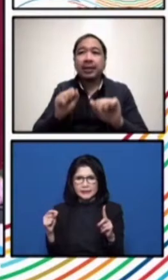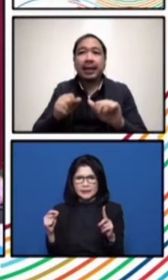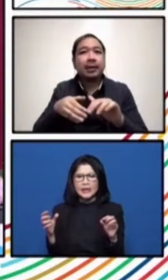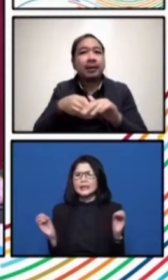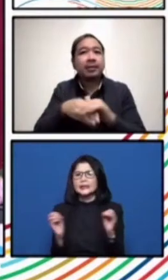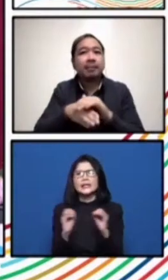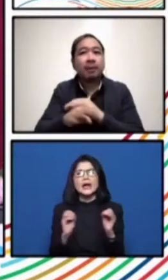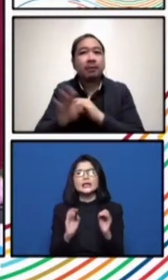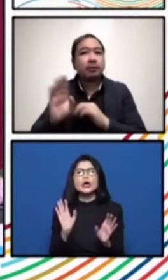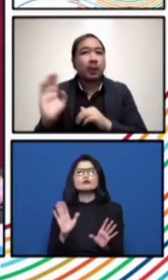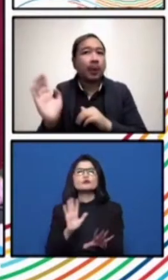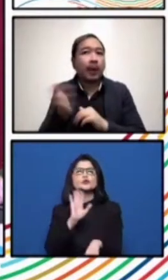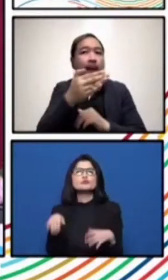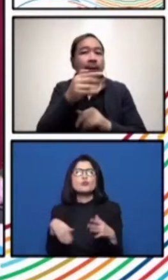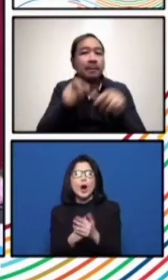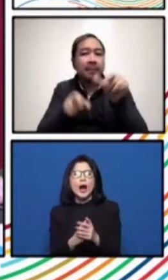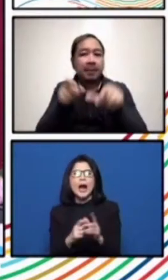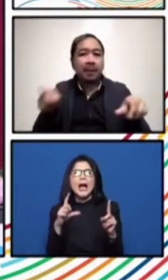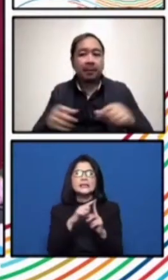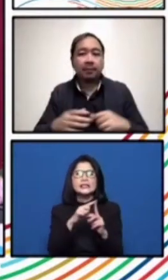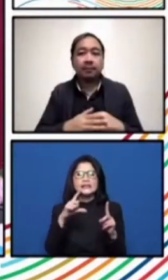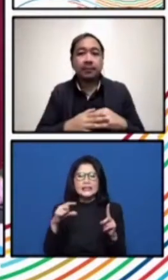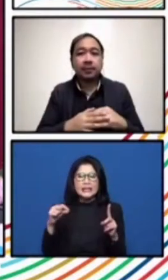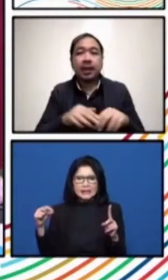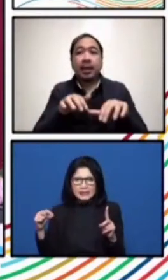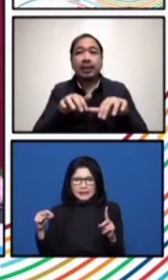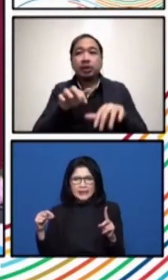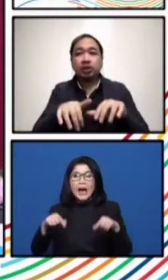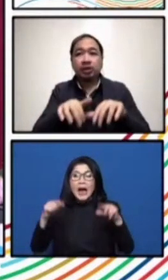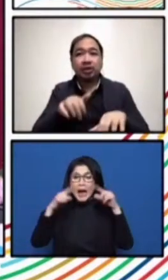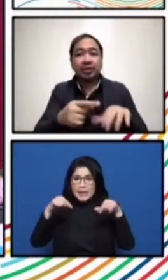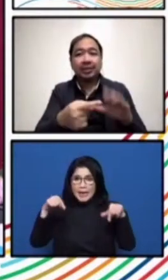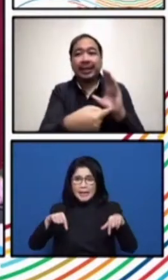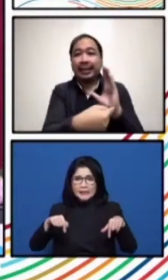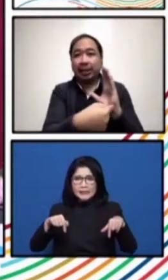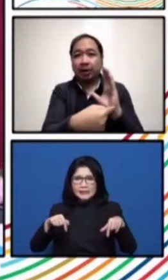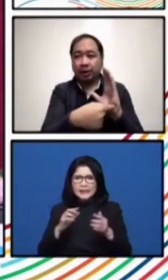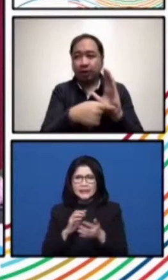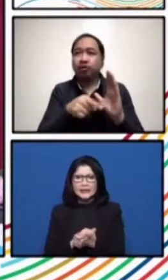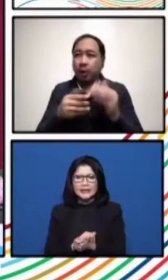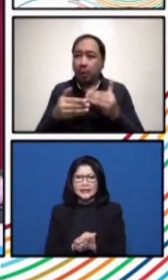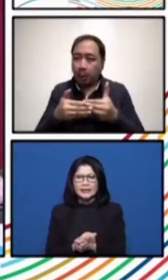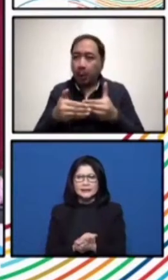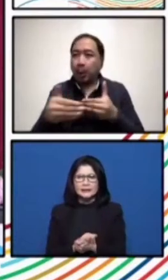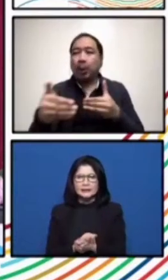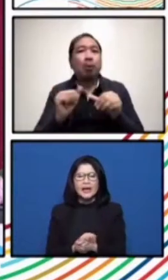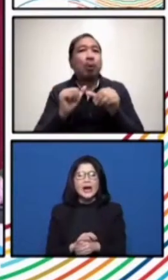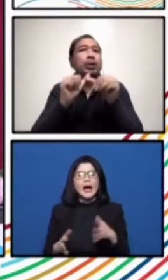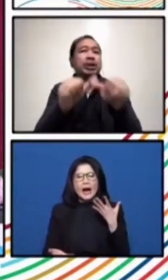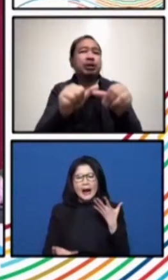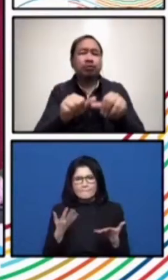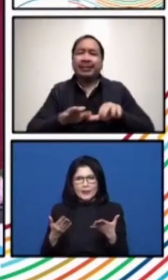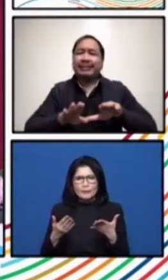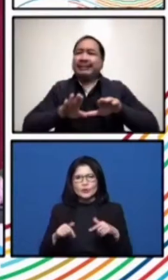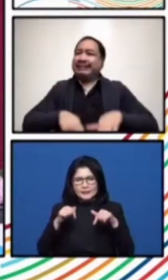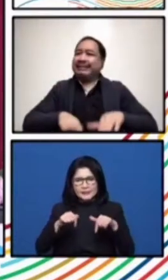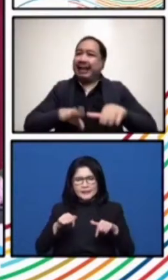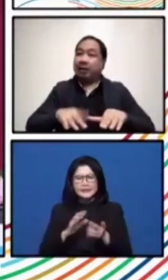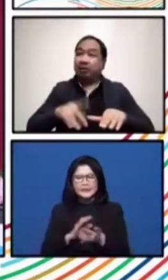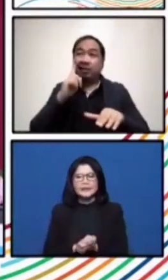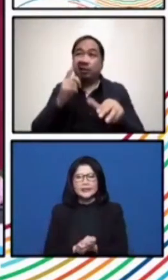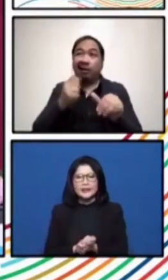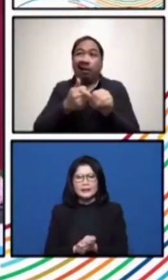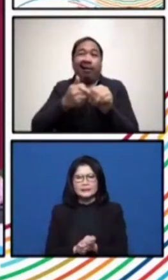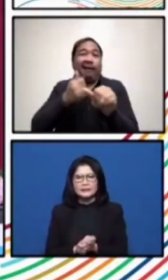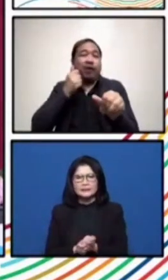digitalization is here to stay whatever we say we cannot shy away from it but we have to make it